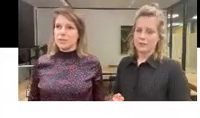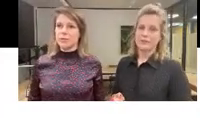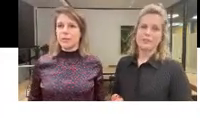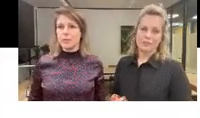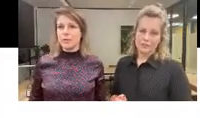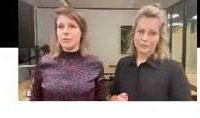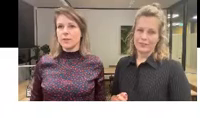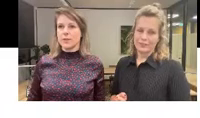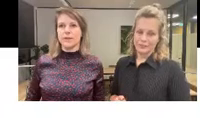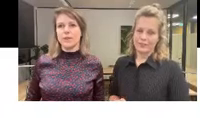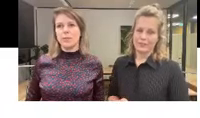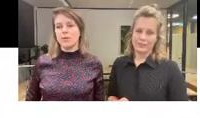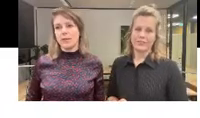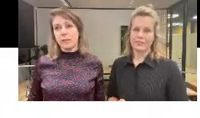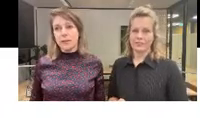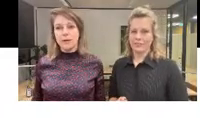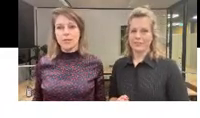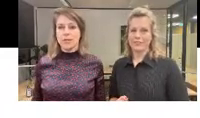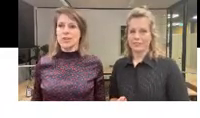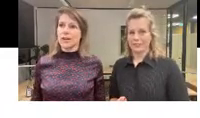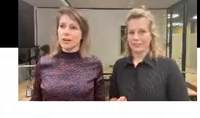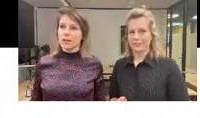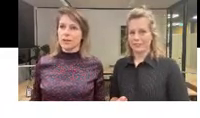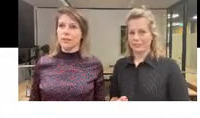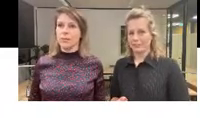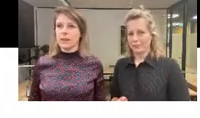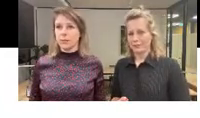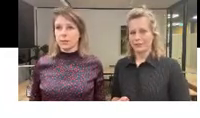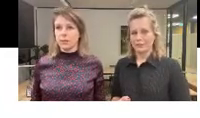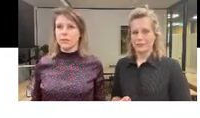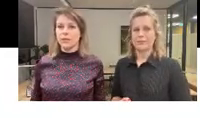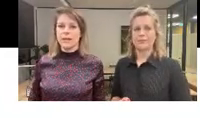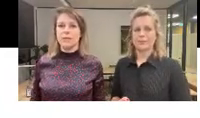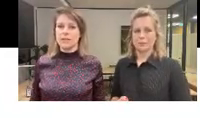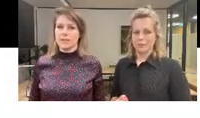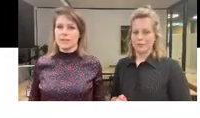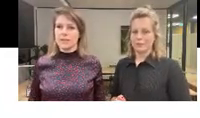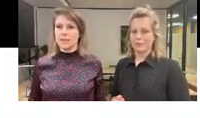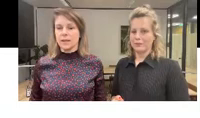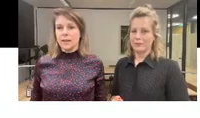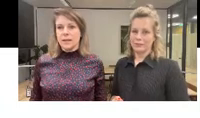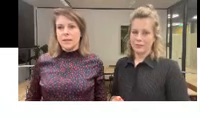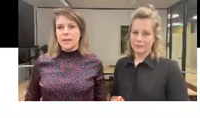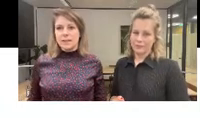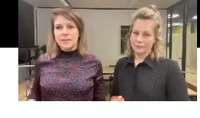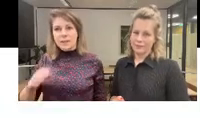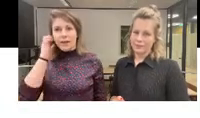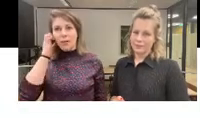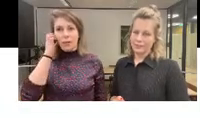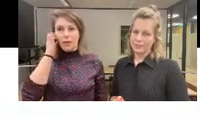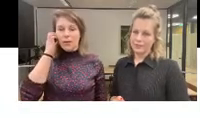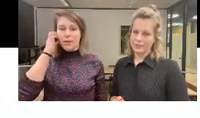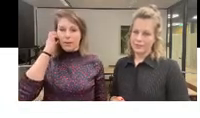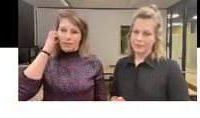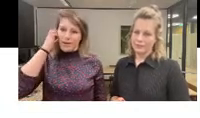of the attributes we used during the exposure in vivo, such as alcohol, tobacco, but also fake penises. Let's take